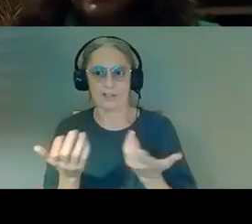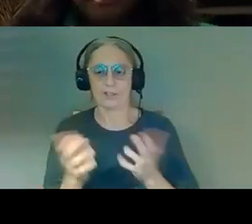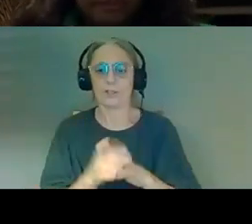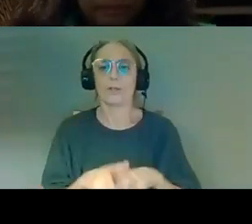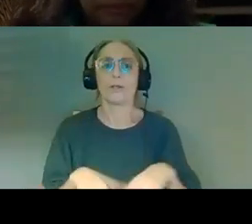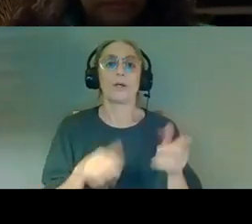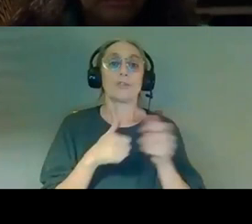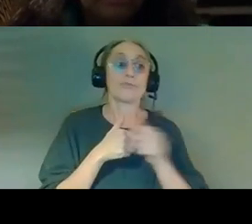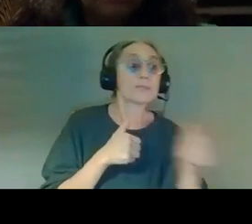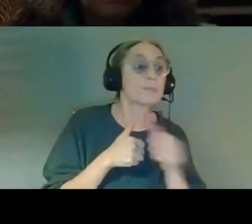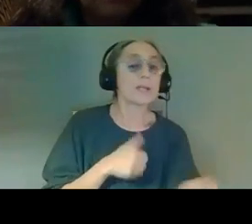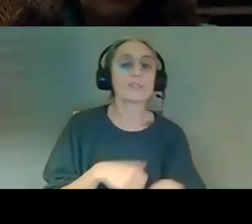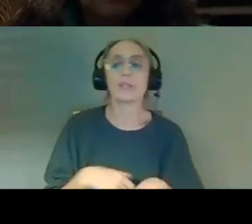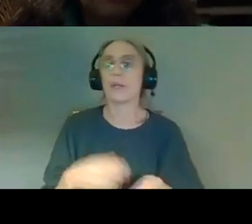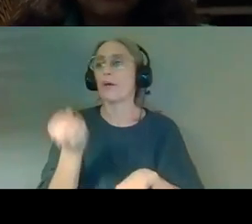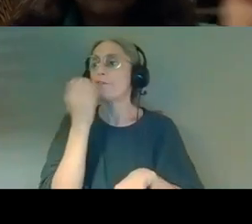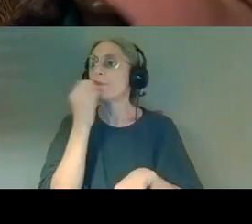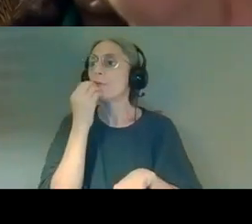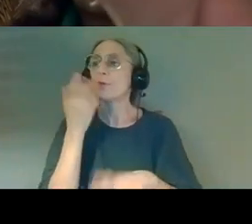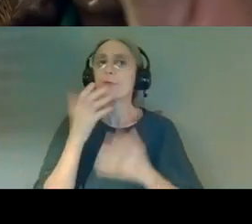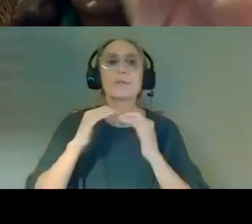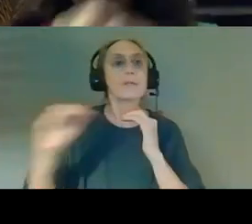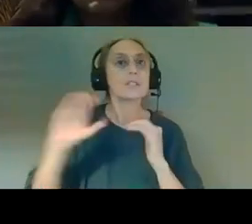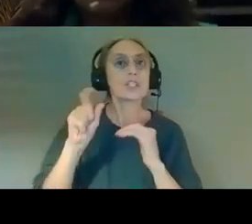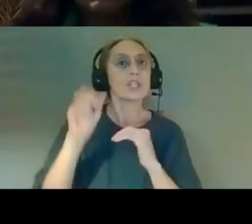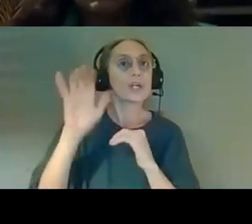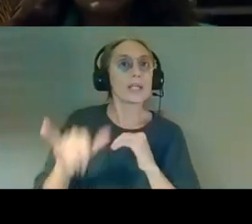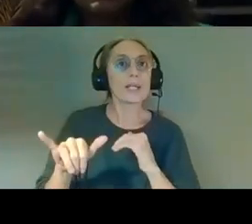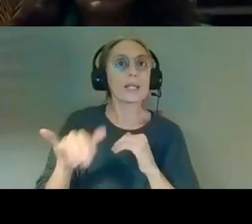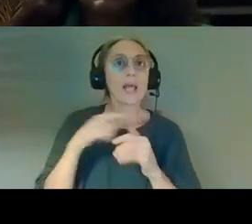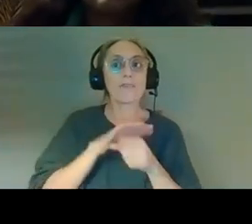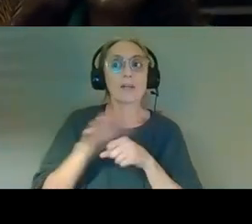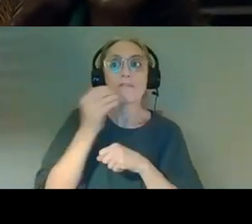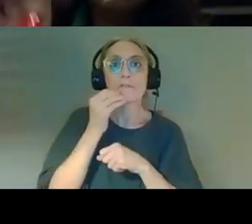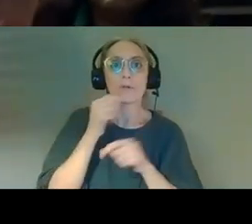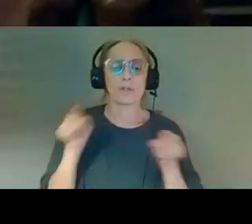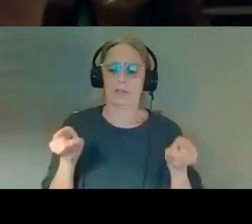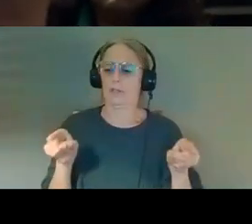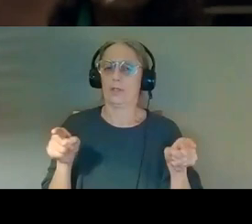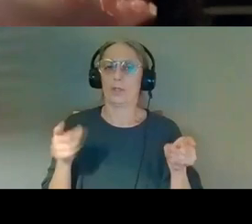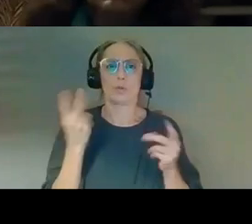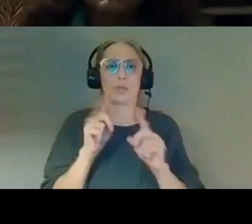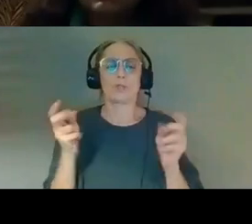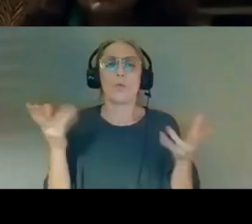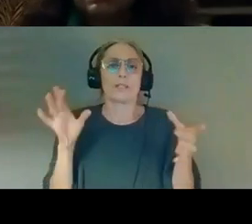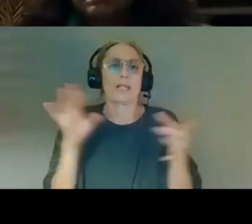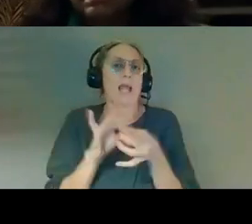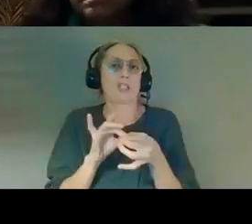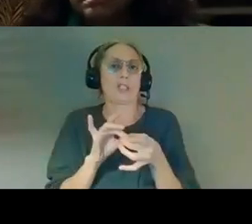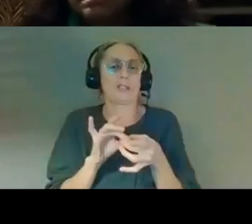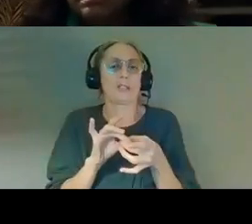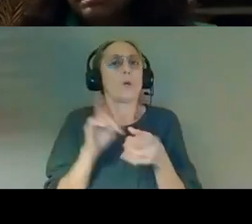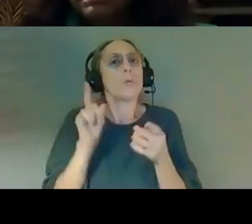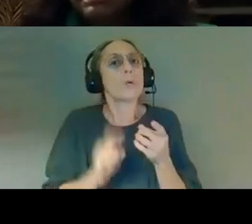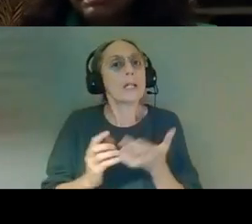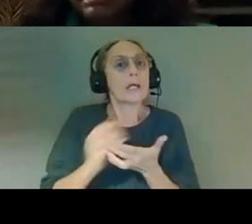and food security? And I think that's oftentimes for us, that is really important to have, right? What is the data that shows us what the problem is? We